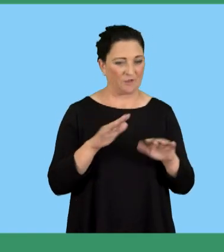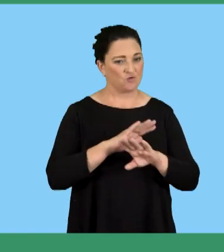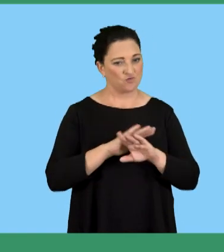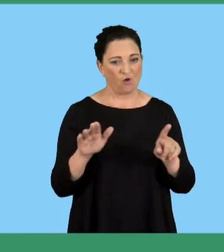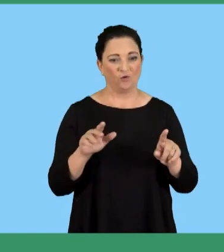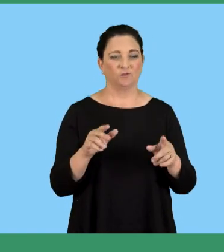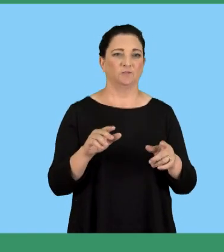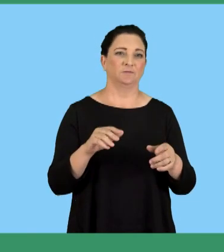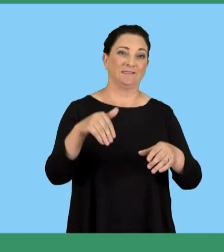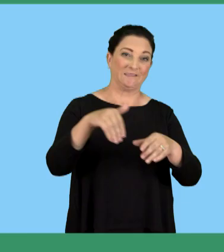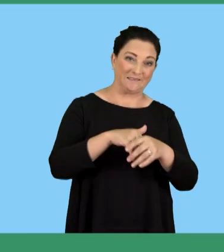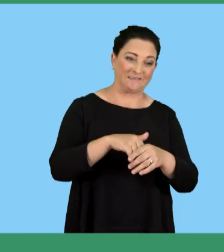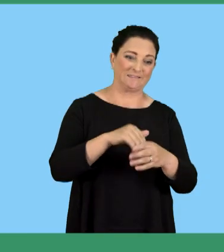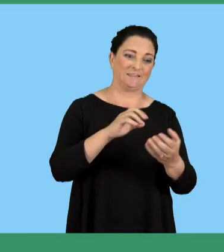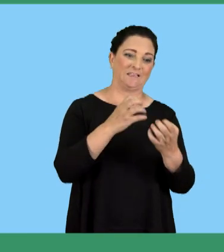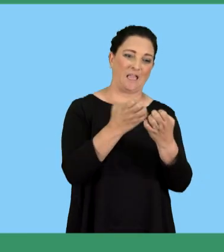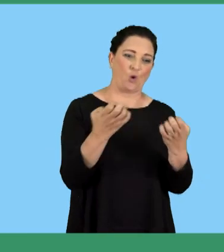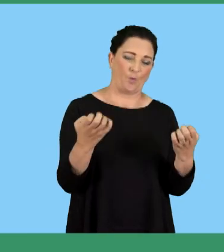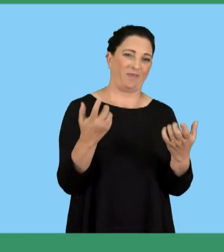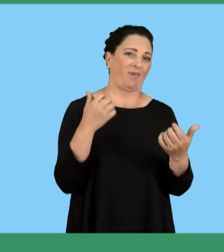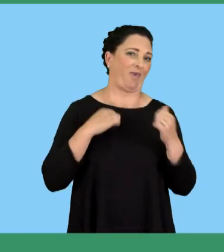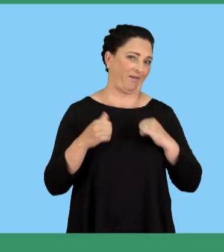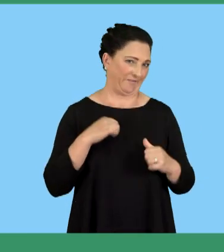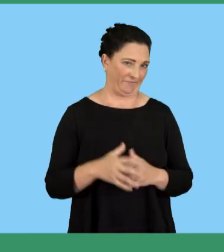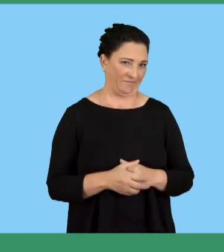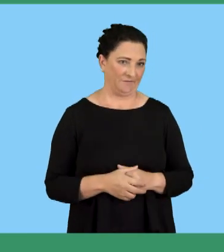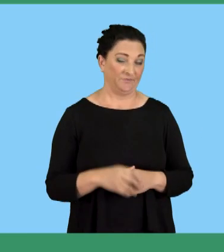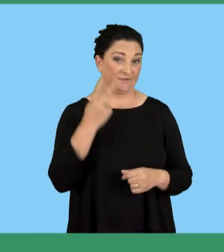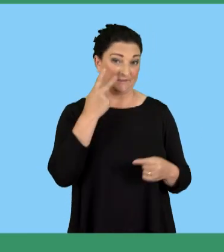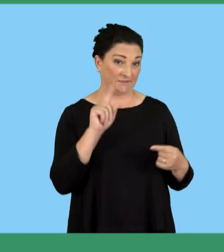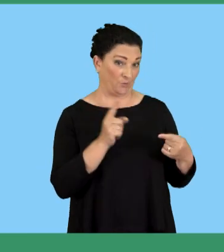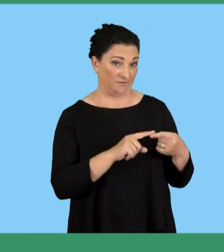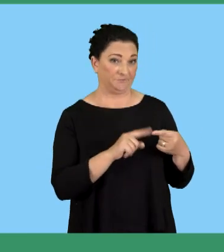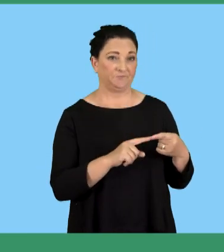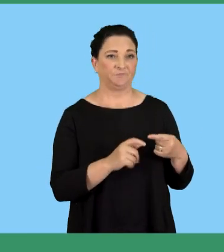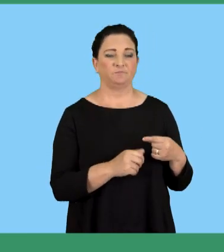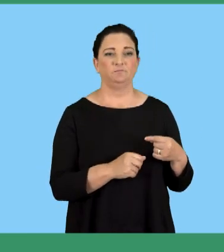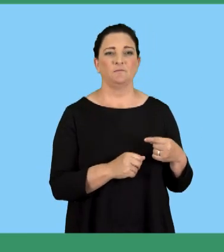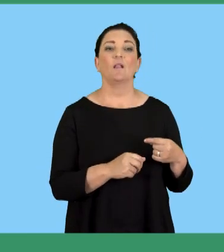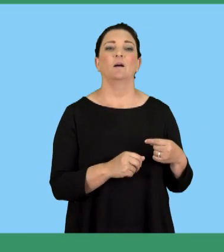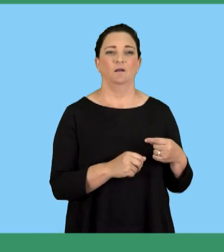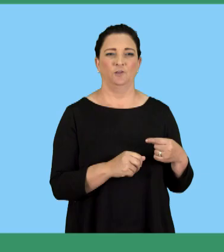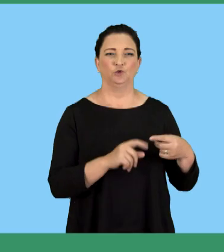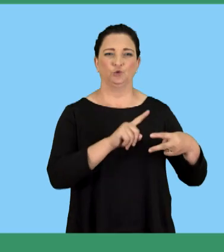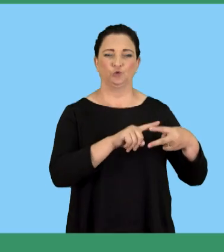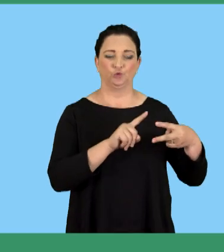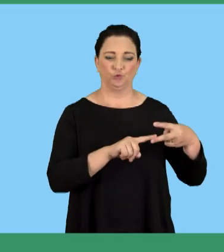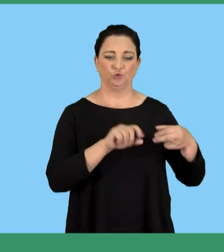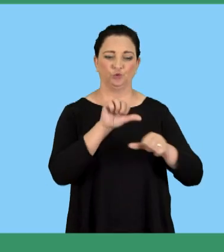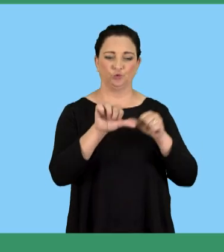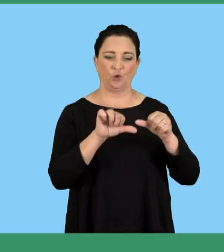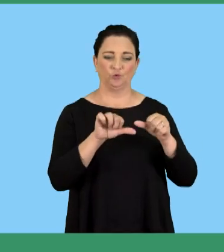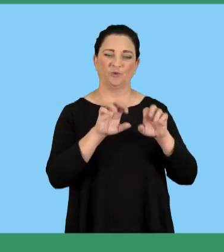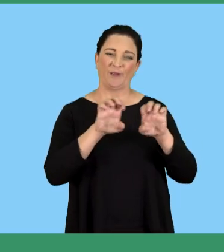active. That is our scenario. Let us see now questions that follow. The first question says to us,